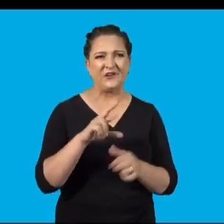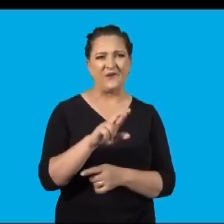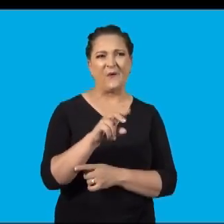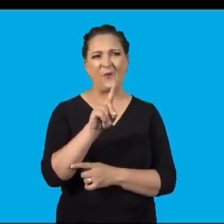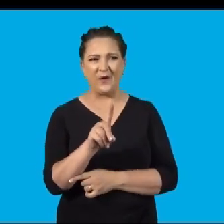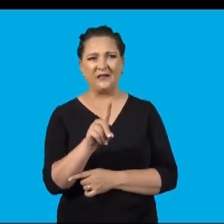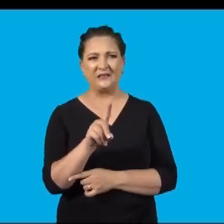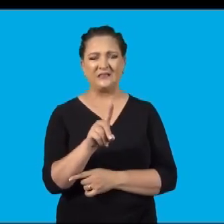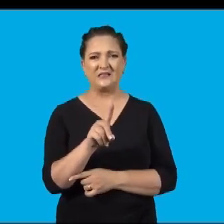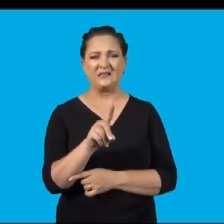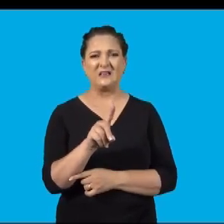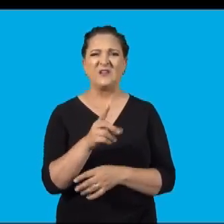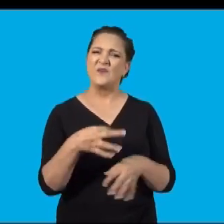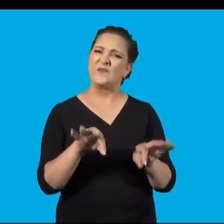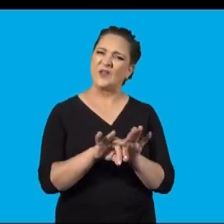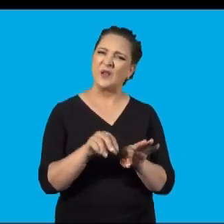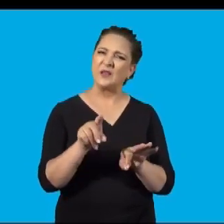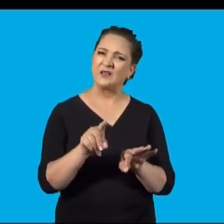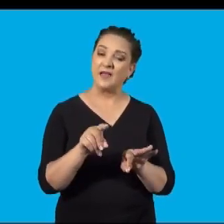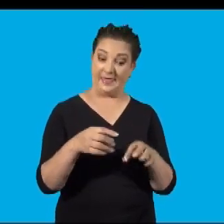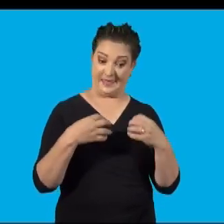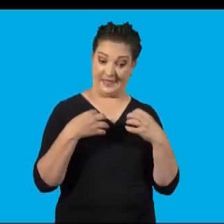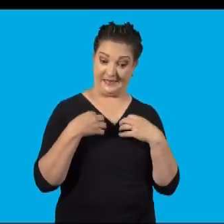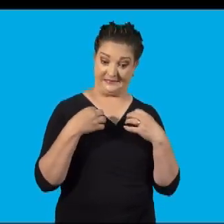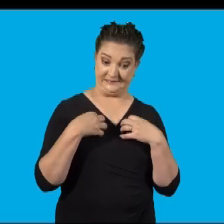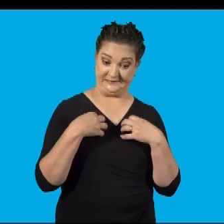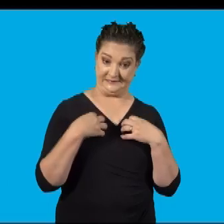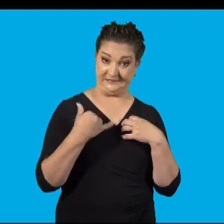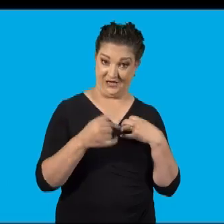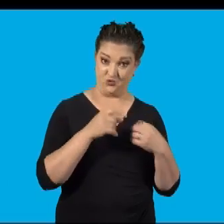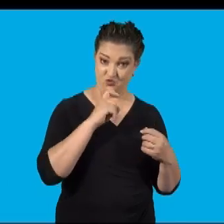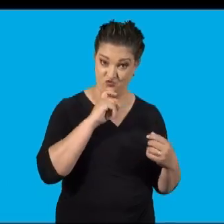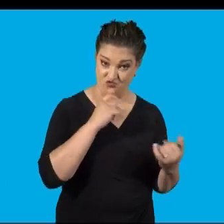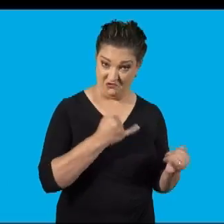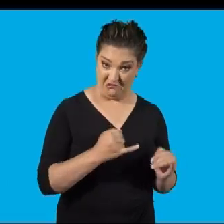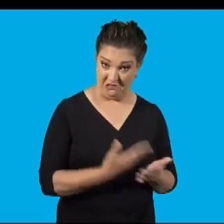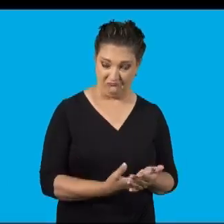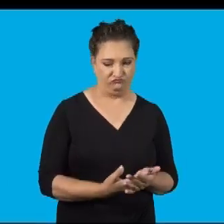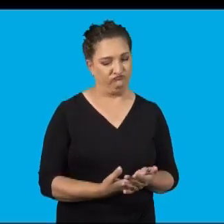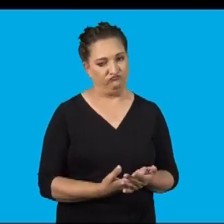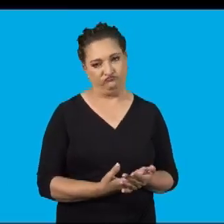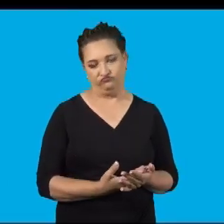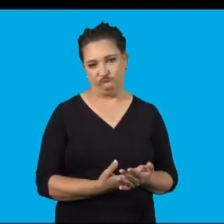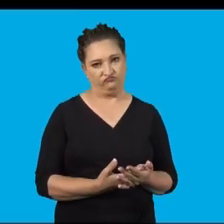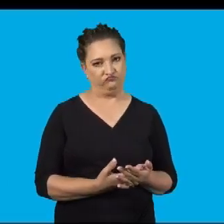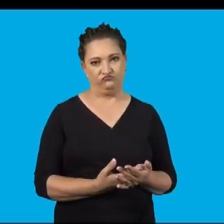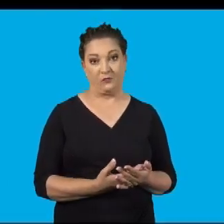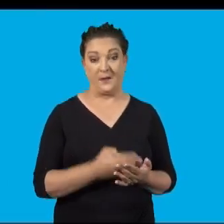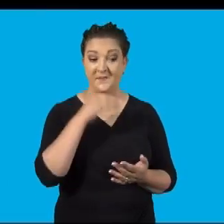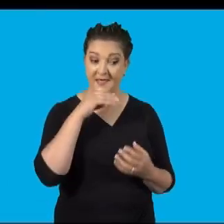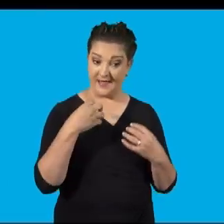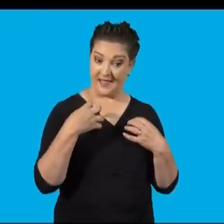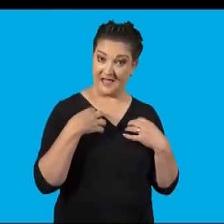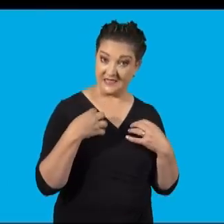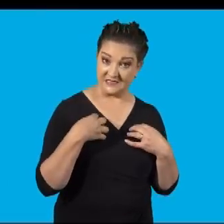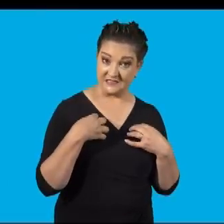It is when an asset has reached the end of its useful life. Okay, it is when